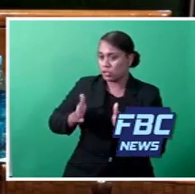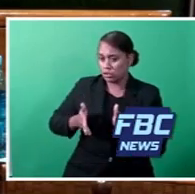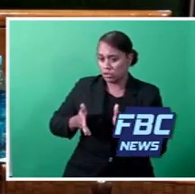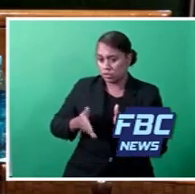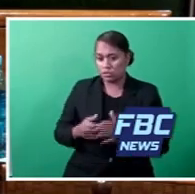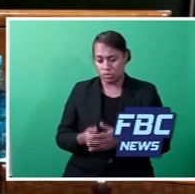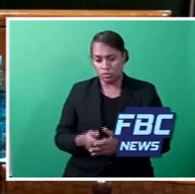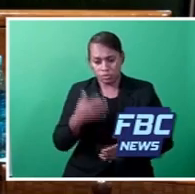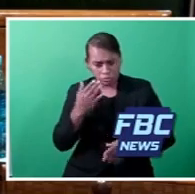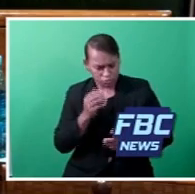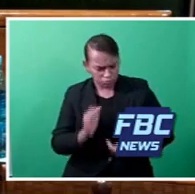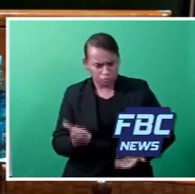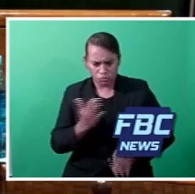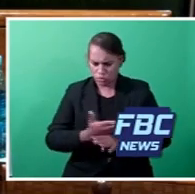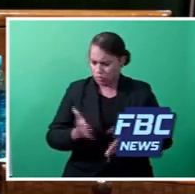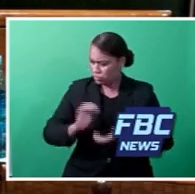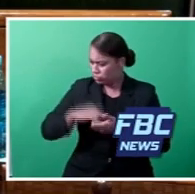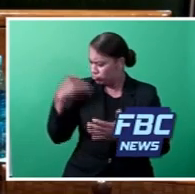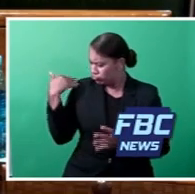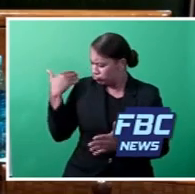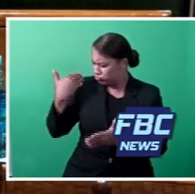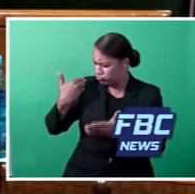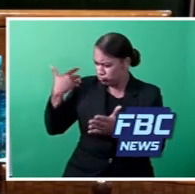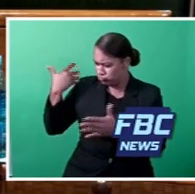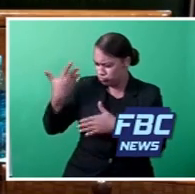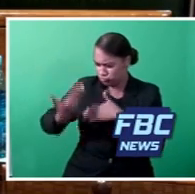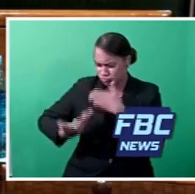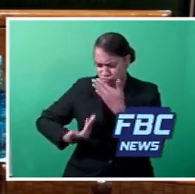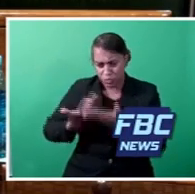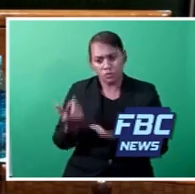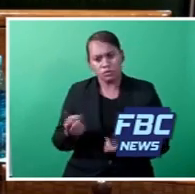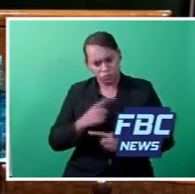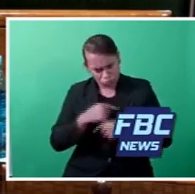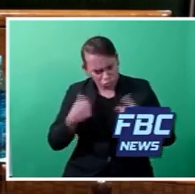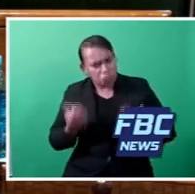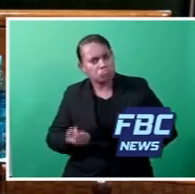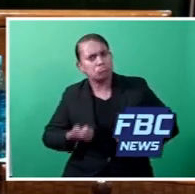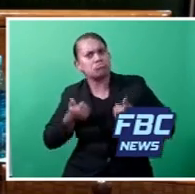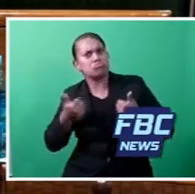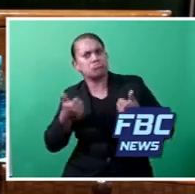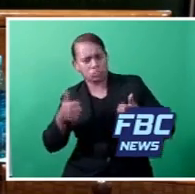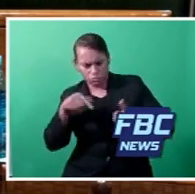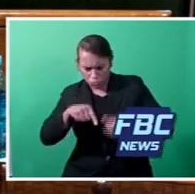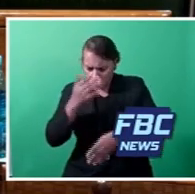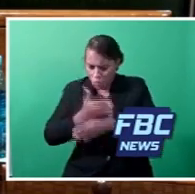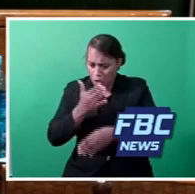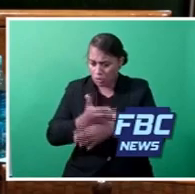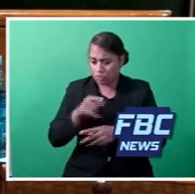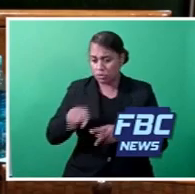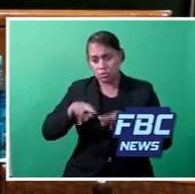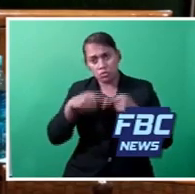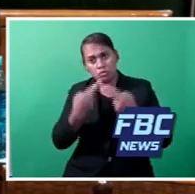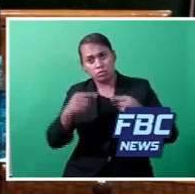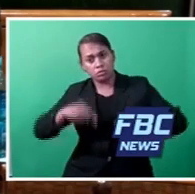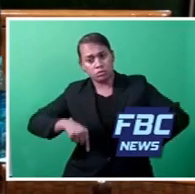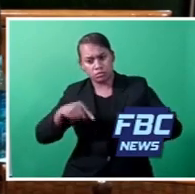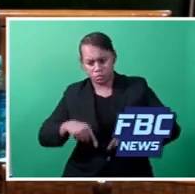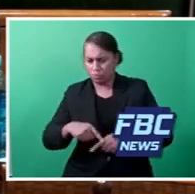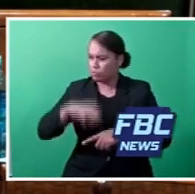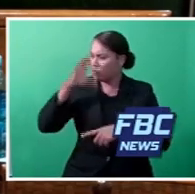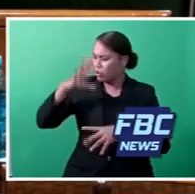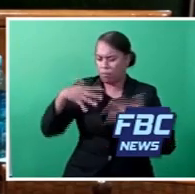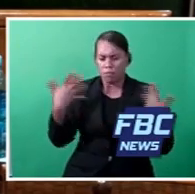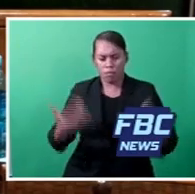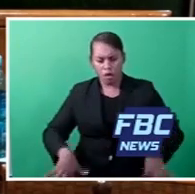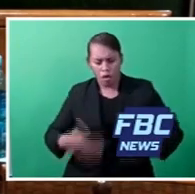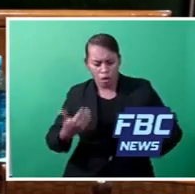in this country. We had a harmonious industrial relations environment in this country for many, many years,